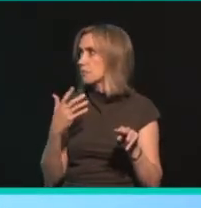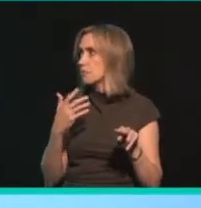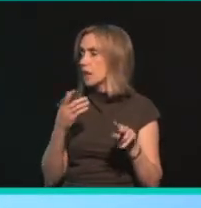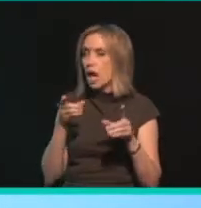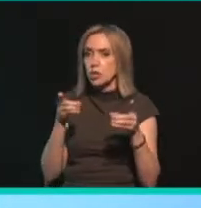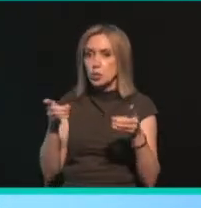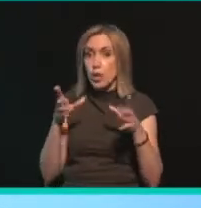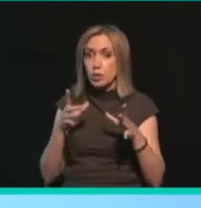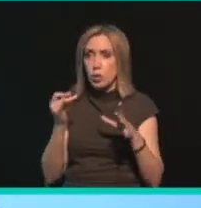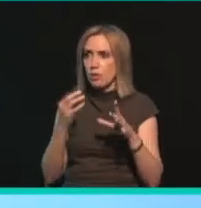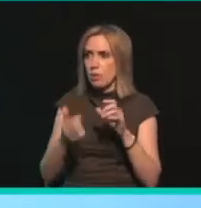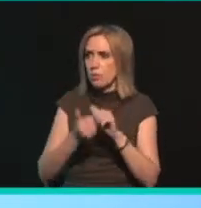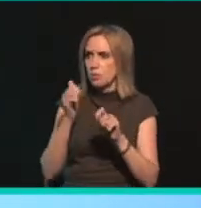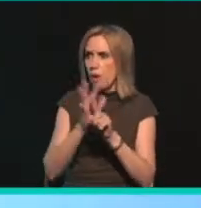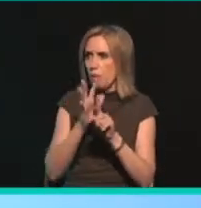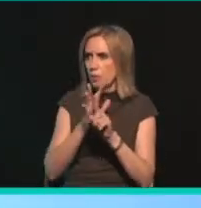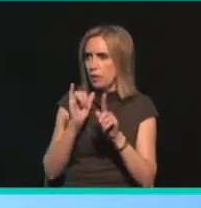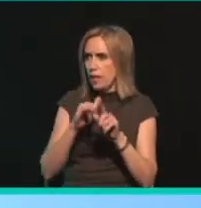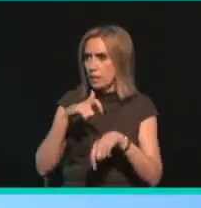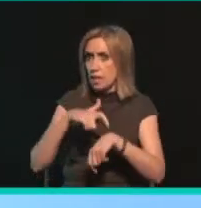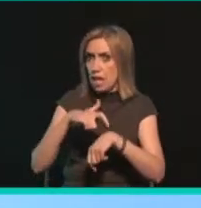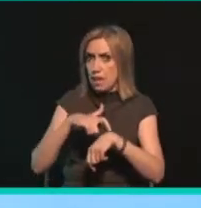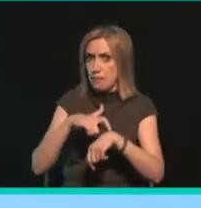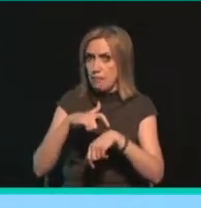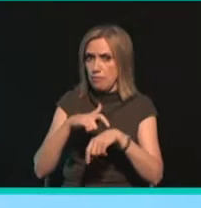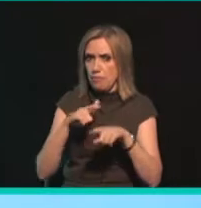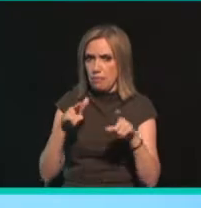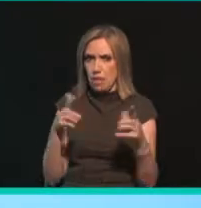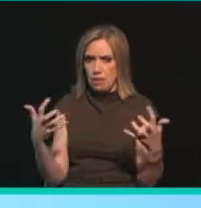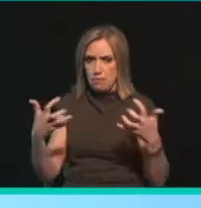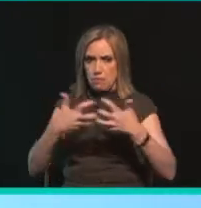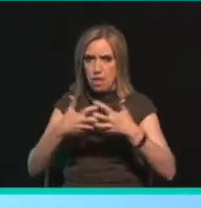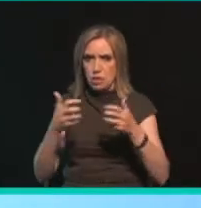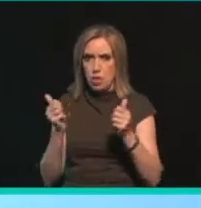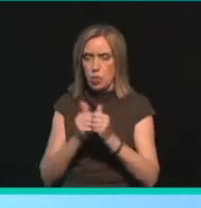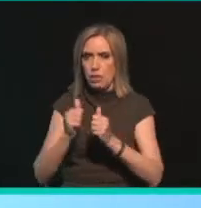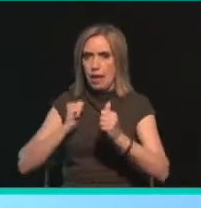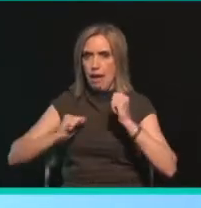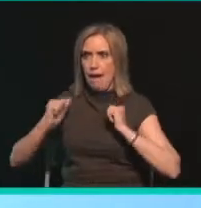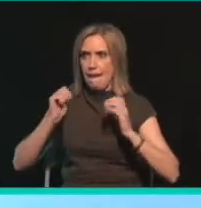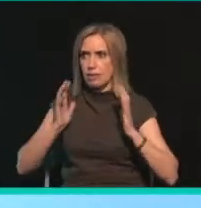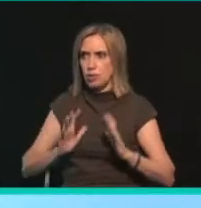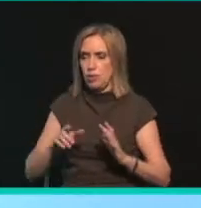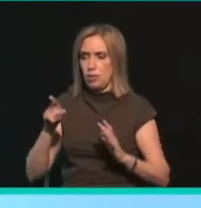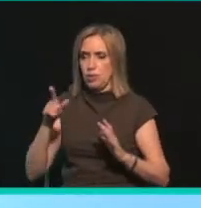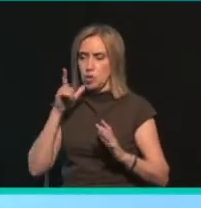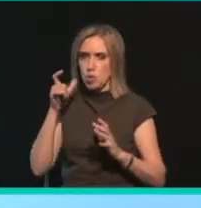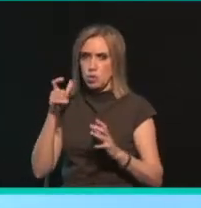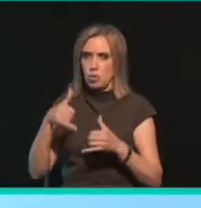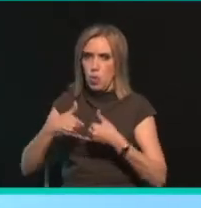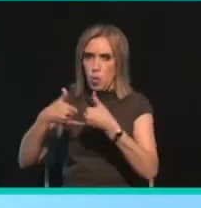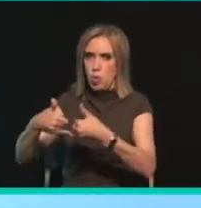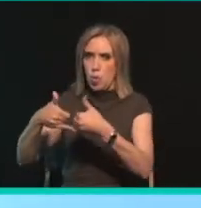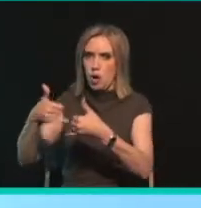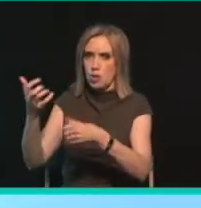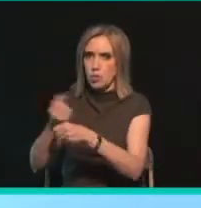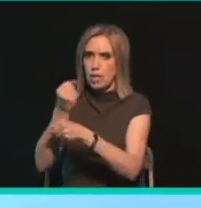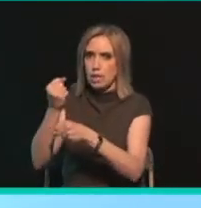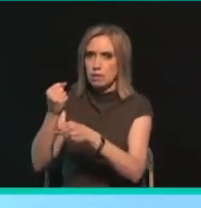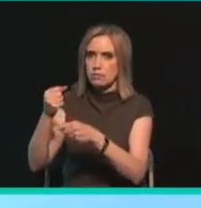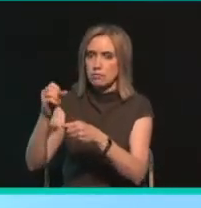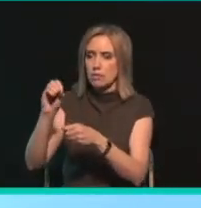director, the most popular one at that time, and they combined it with an actor who was an award-winning Oscar